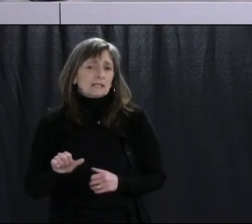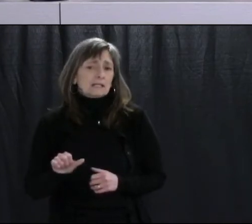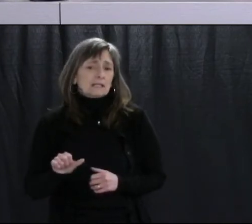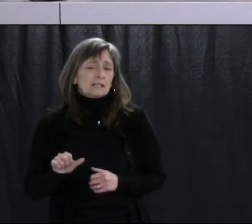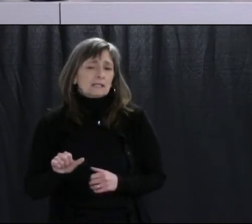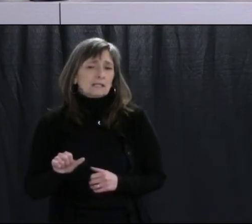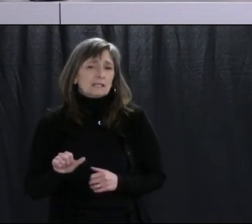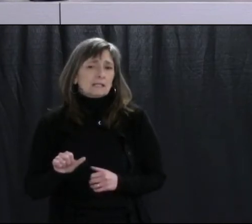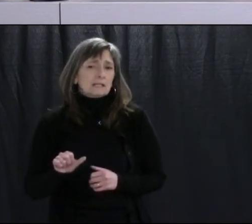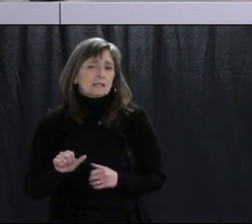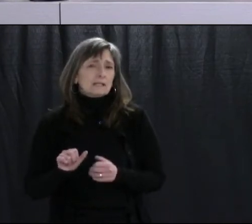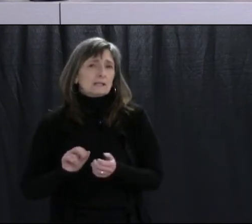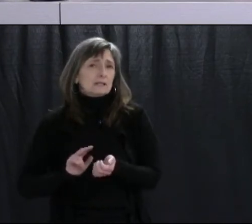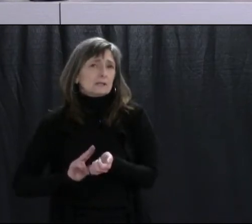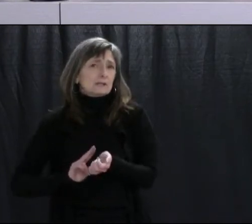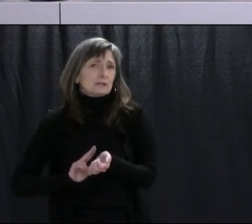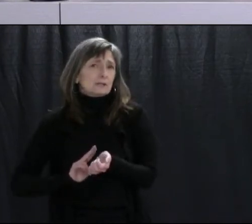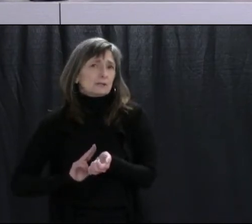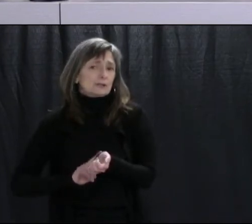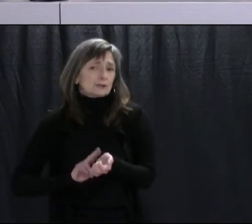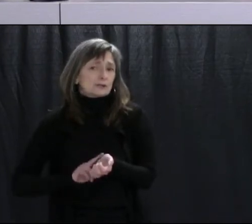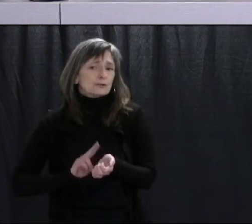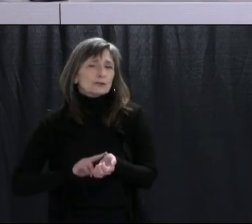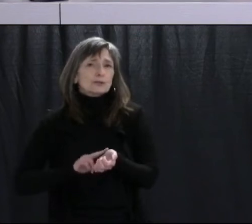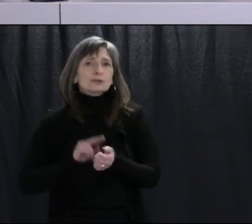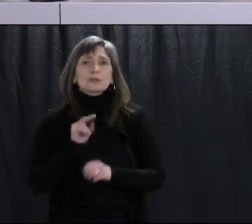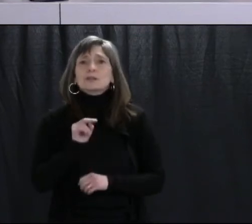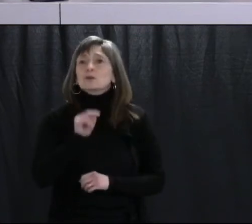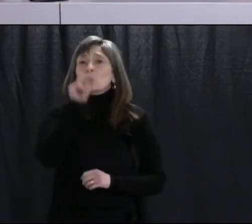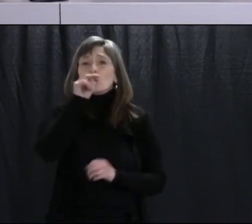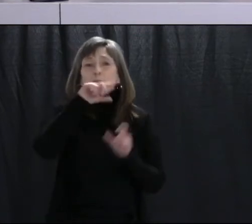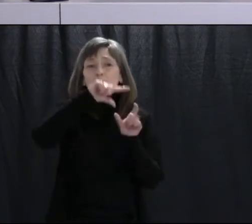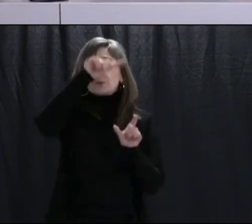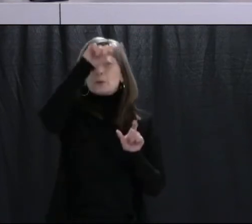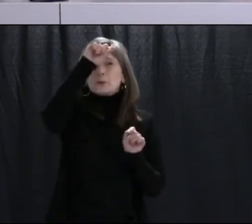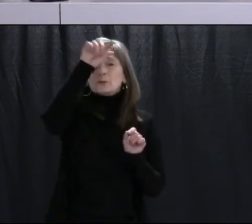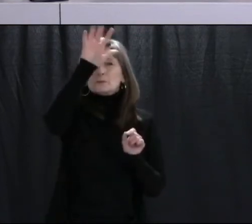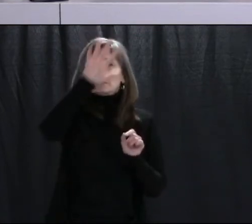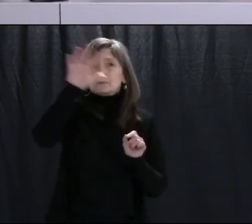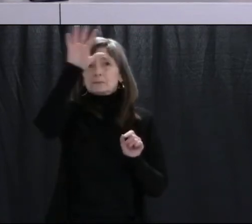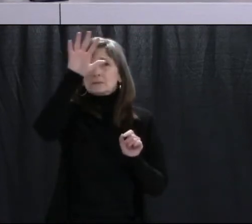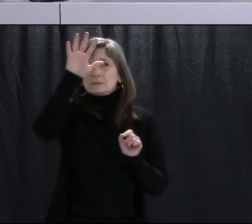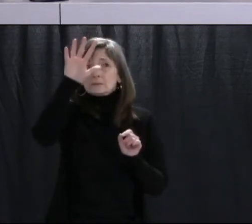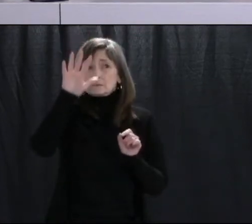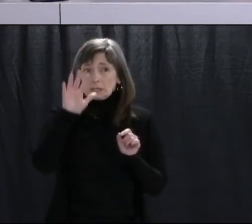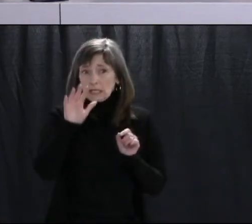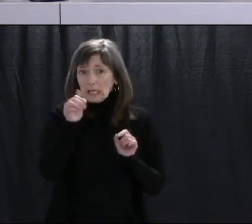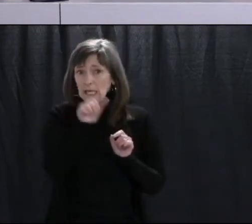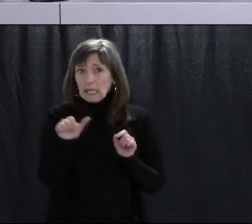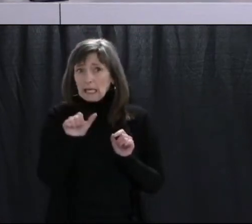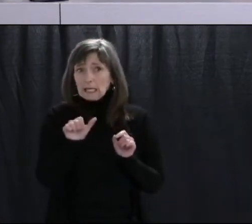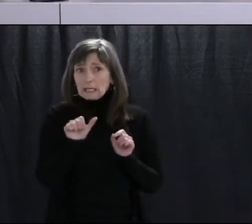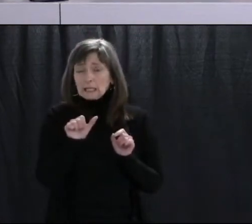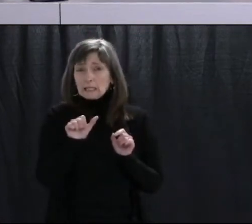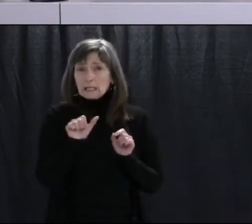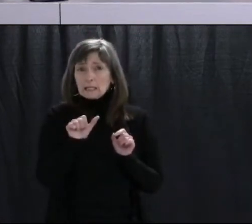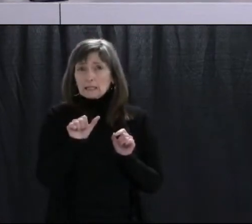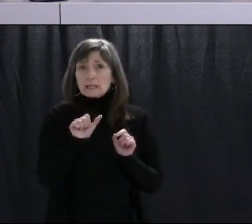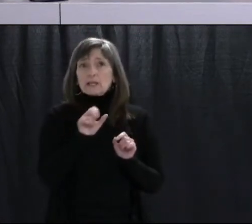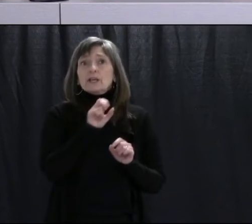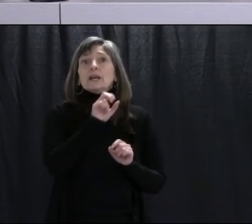heard that it's quite possible nurses in the Northern Peninsula and Bonavista area may actually be going back to work after